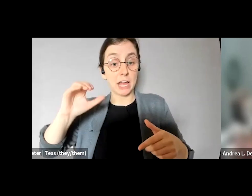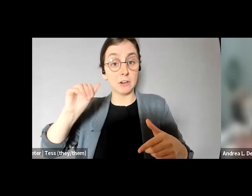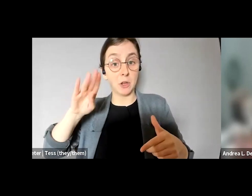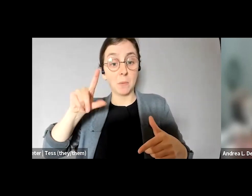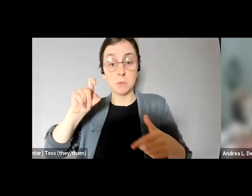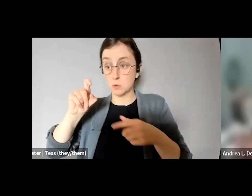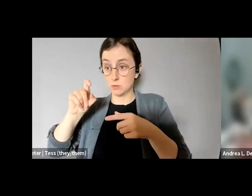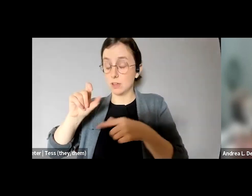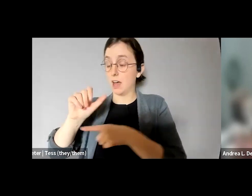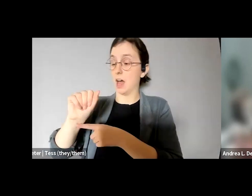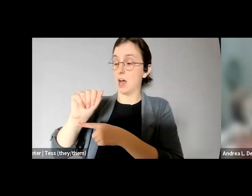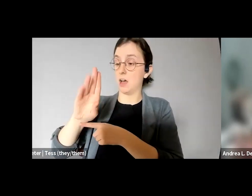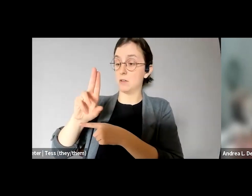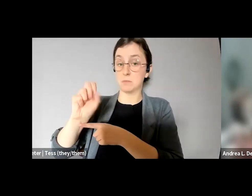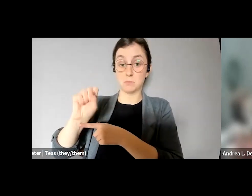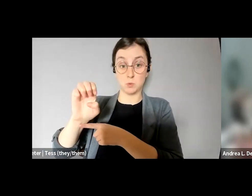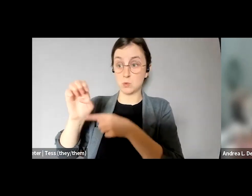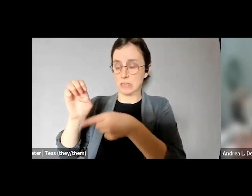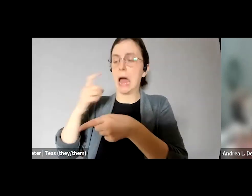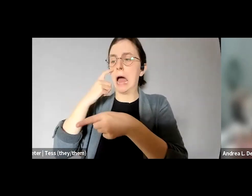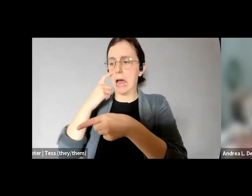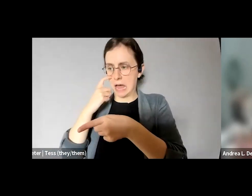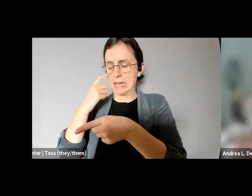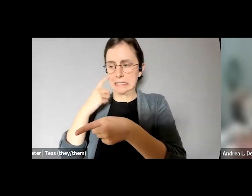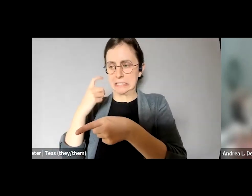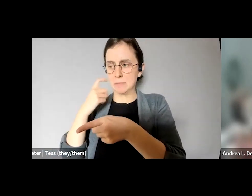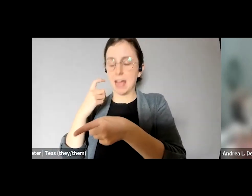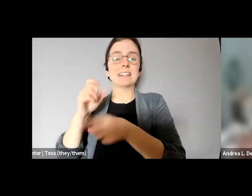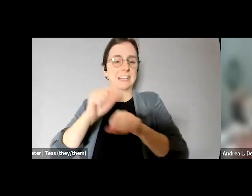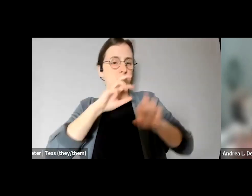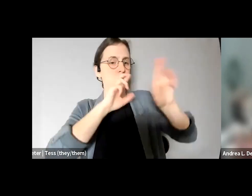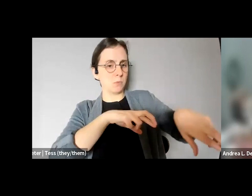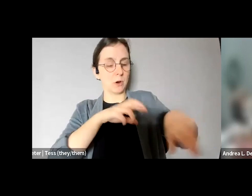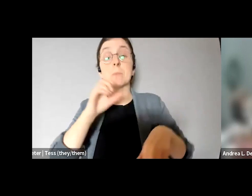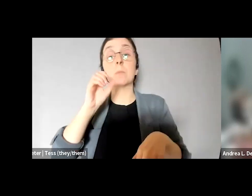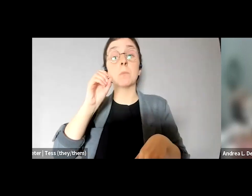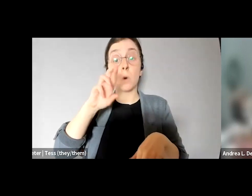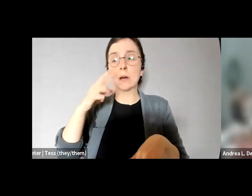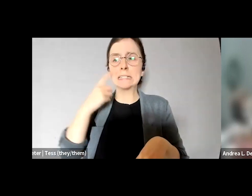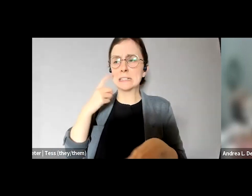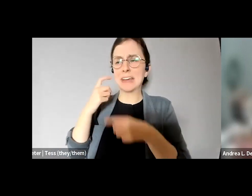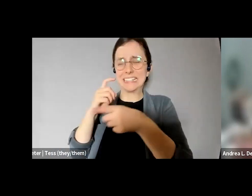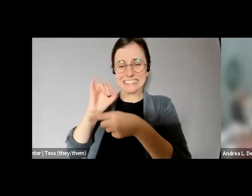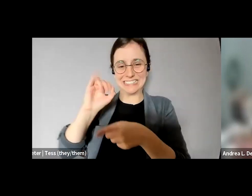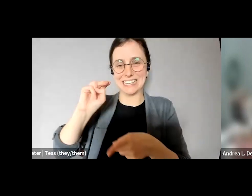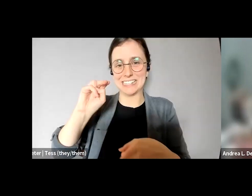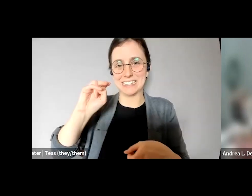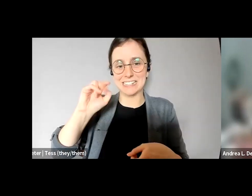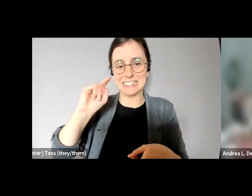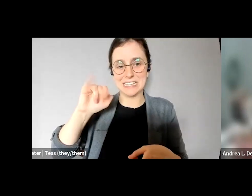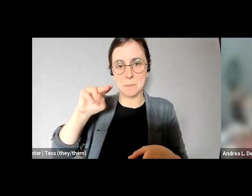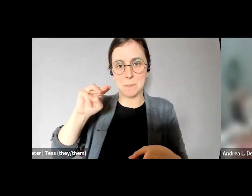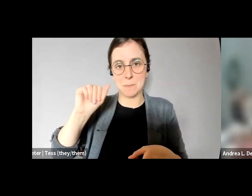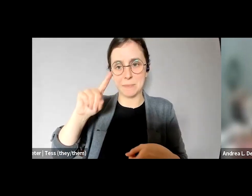me, right, but also in partners of intimate, victims of intimate partner violence as well.